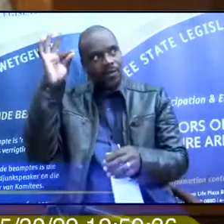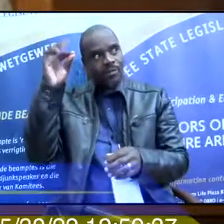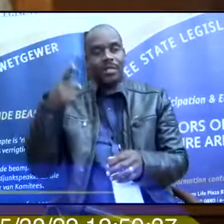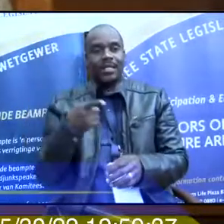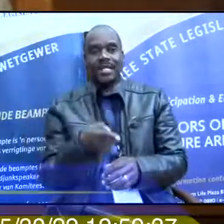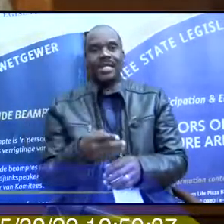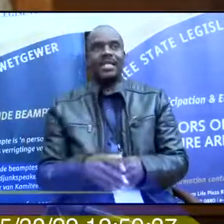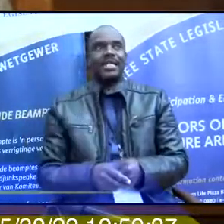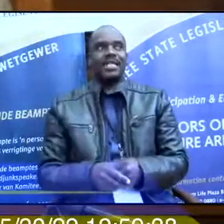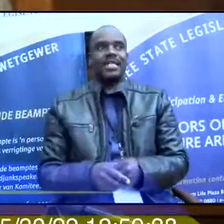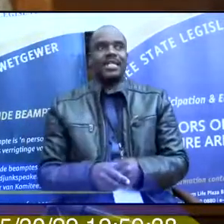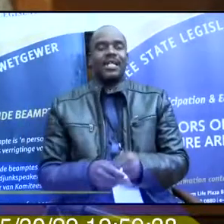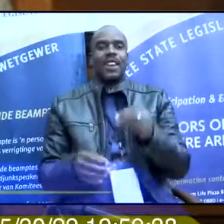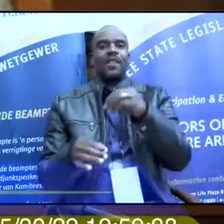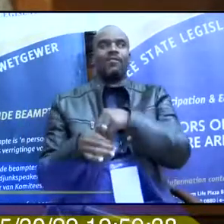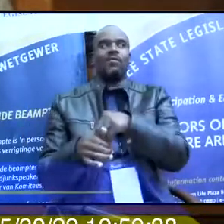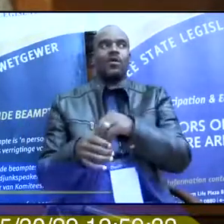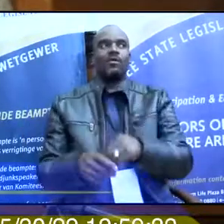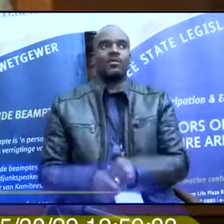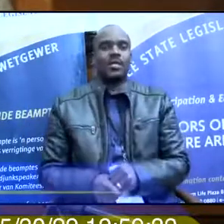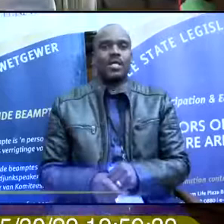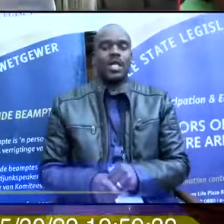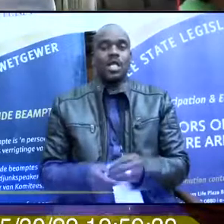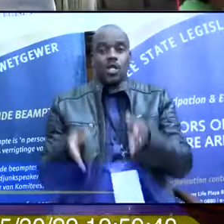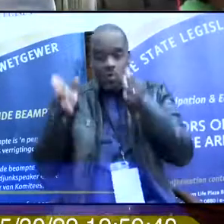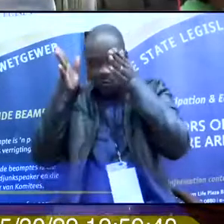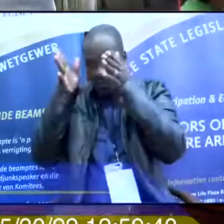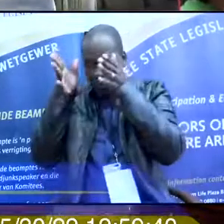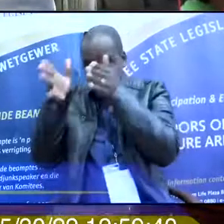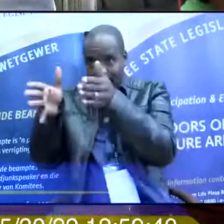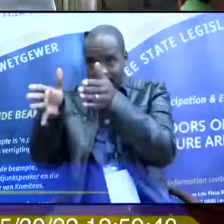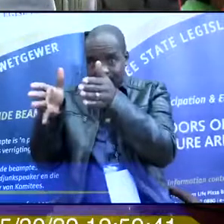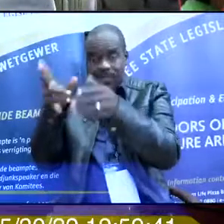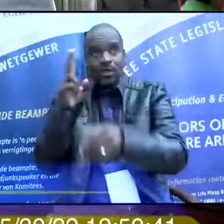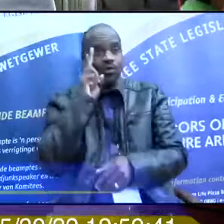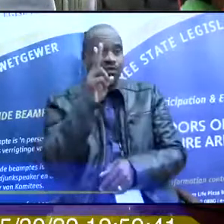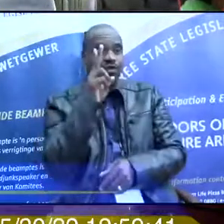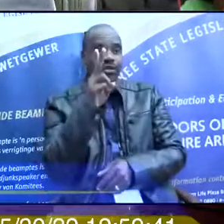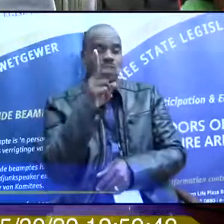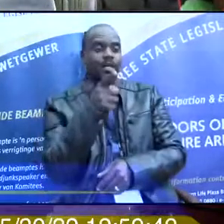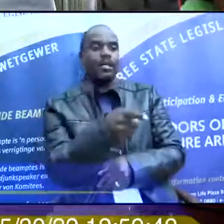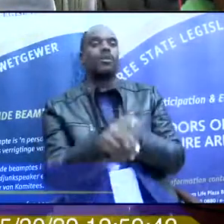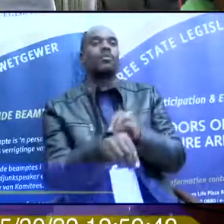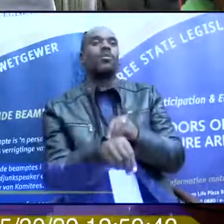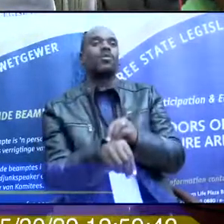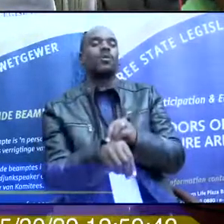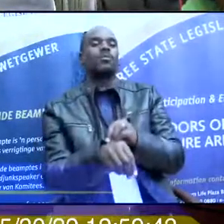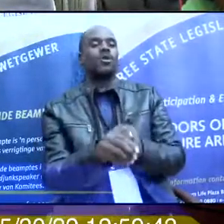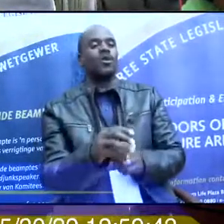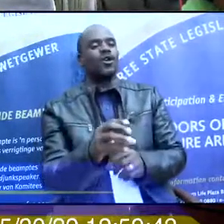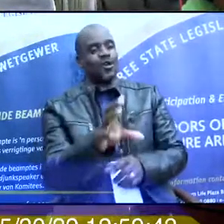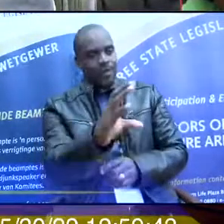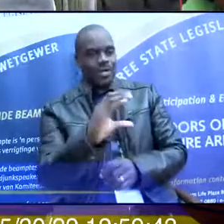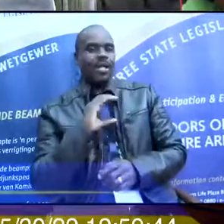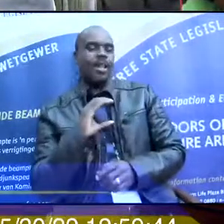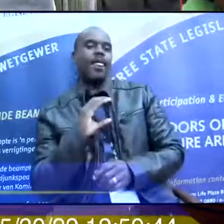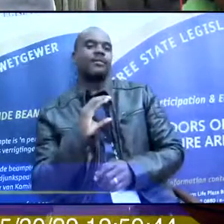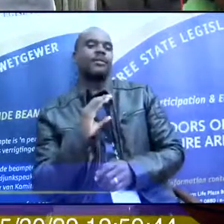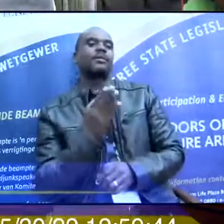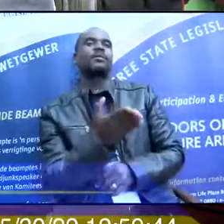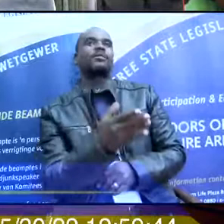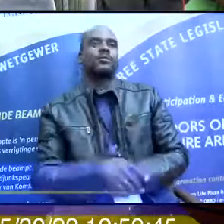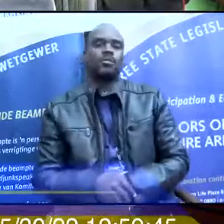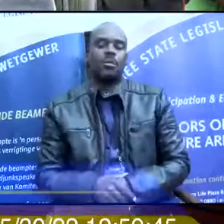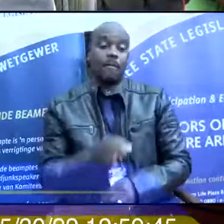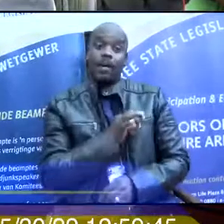wrong concentrate and zoom into senior managers you'll get the answer and as soon as you don't address